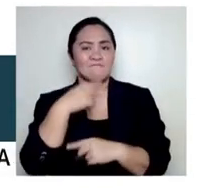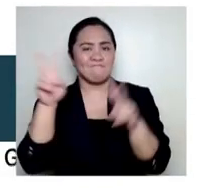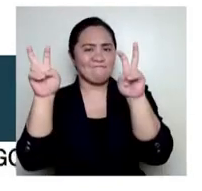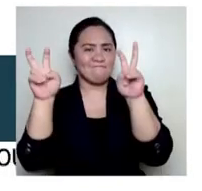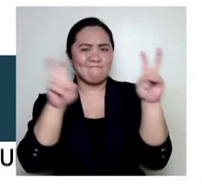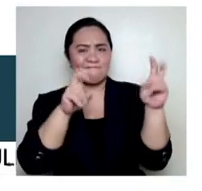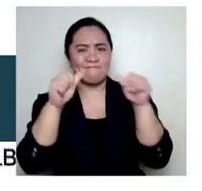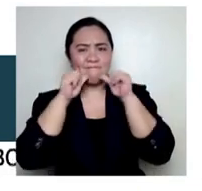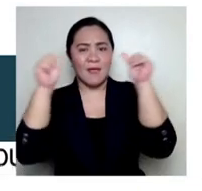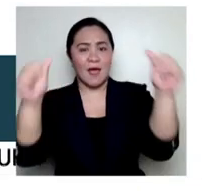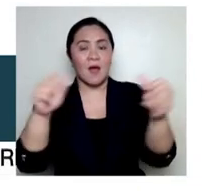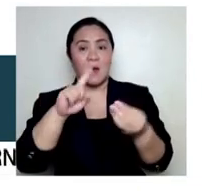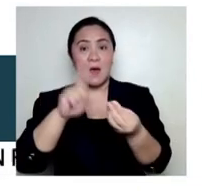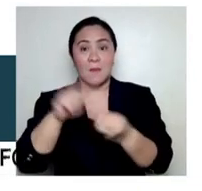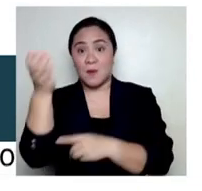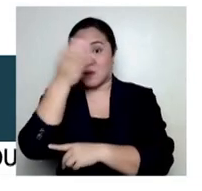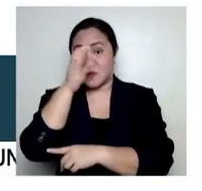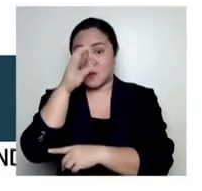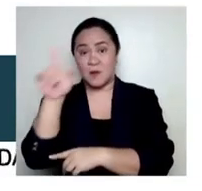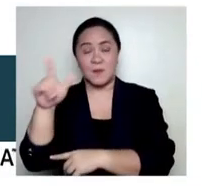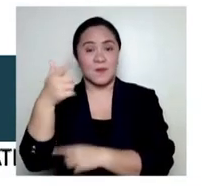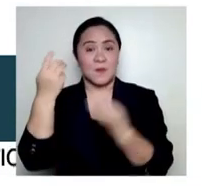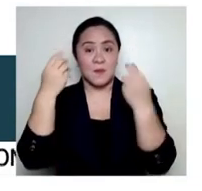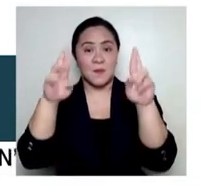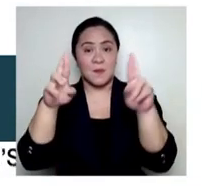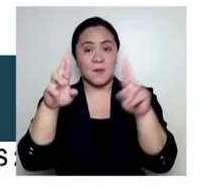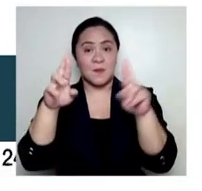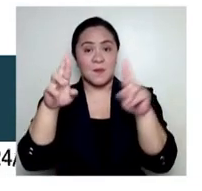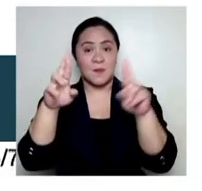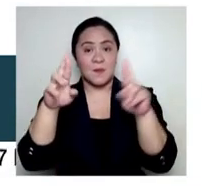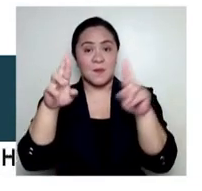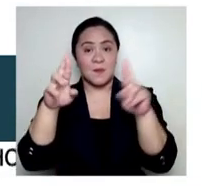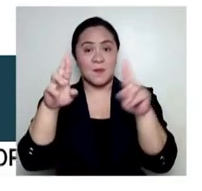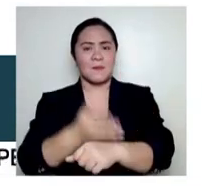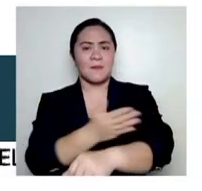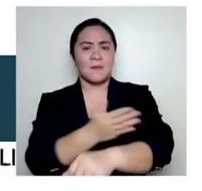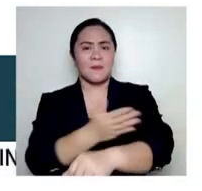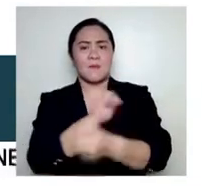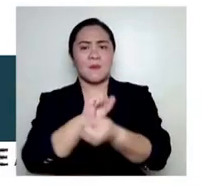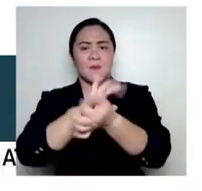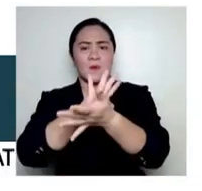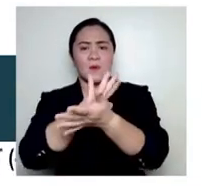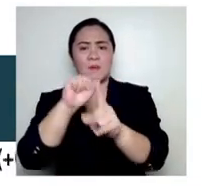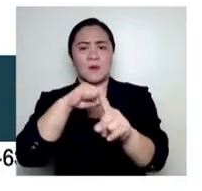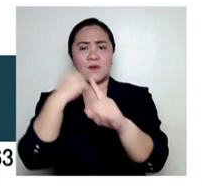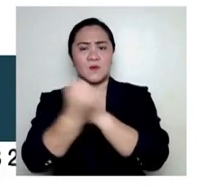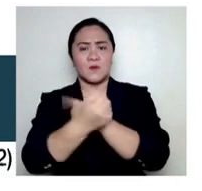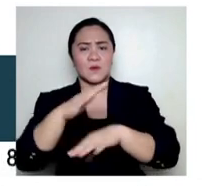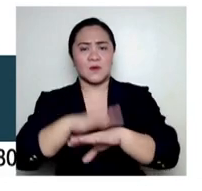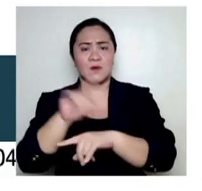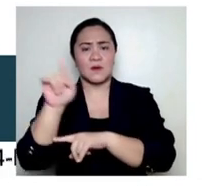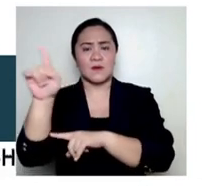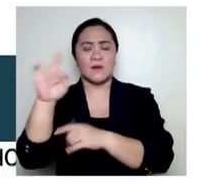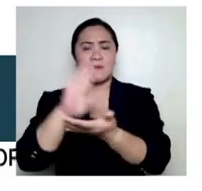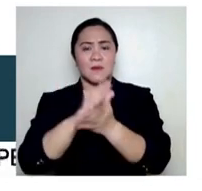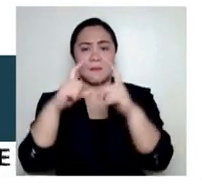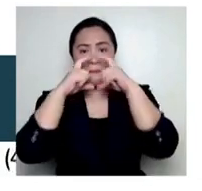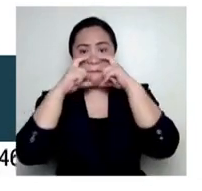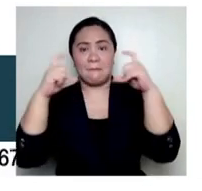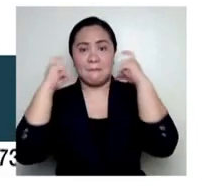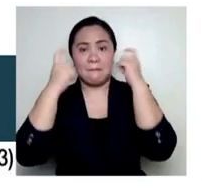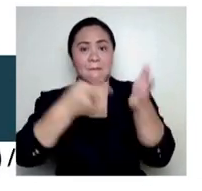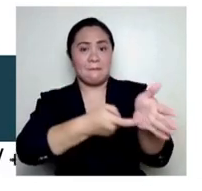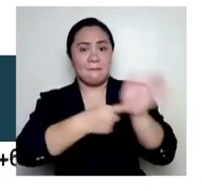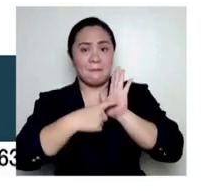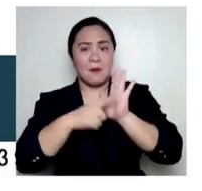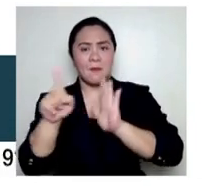that Cebu Governor Gwen Garcia cited the improved COVID situation in the province as her basis for easing the mask mandate. But what is